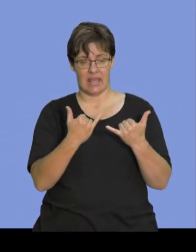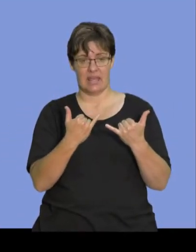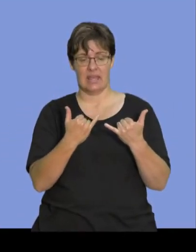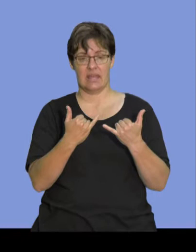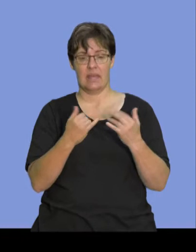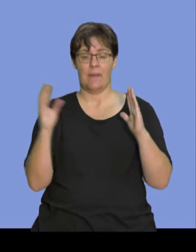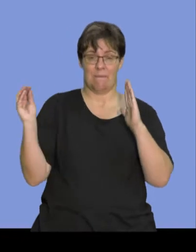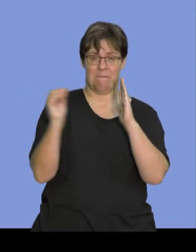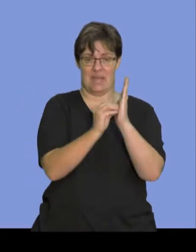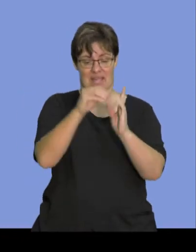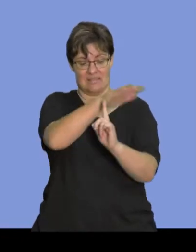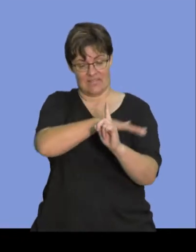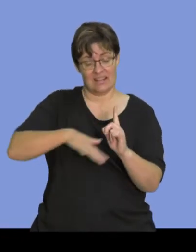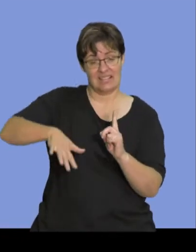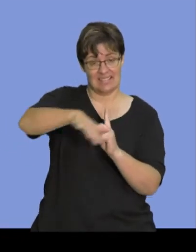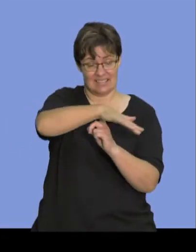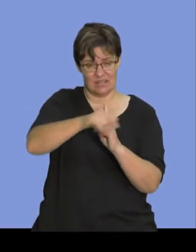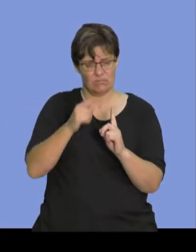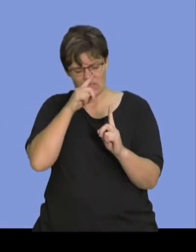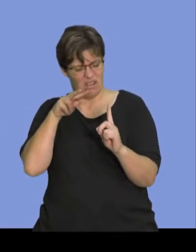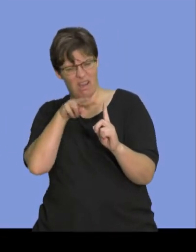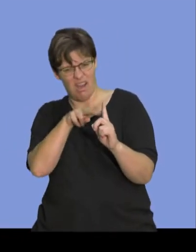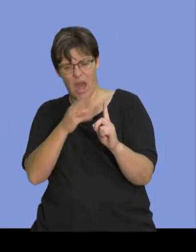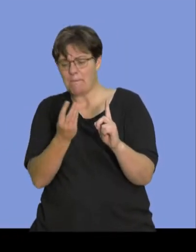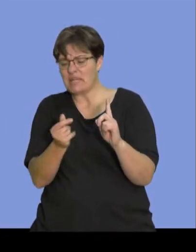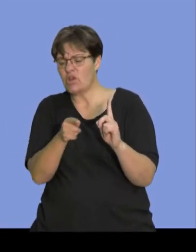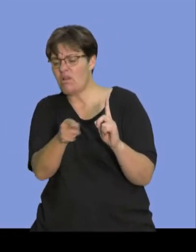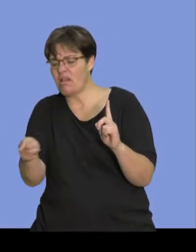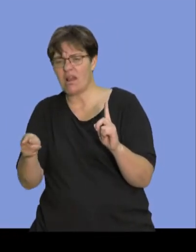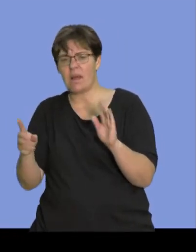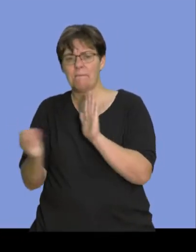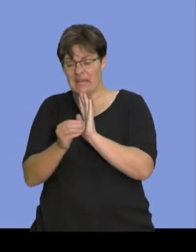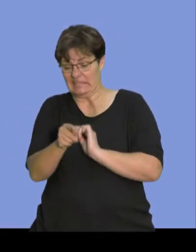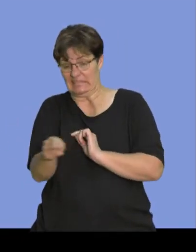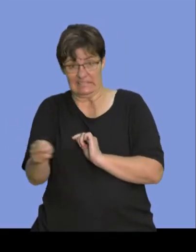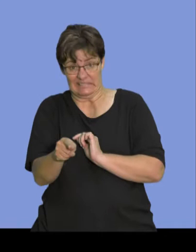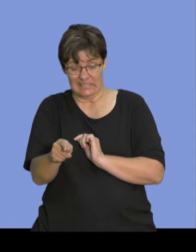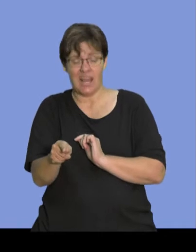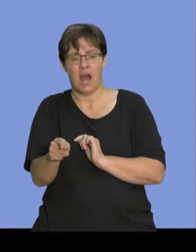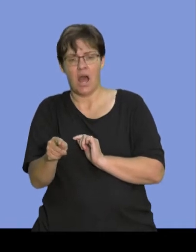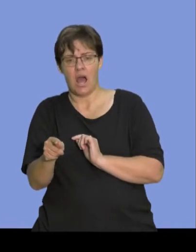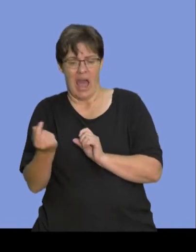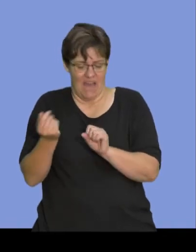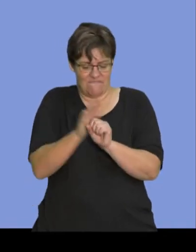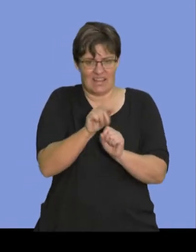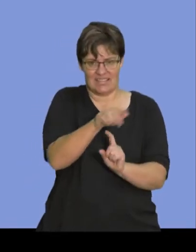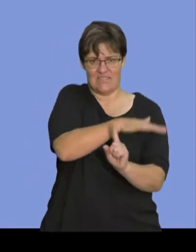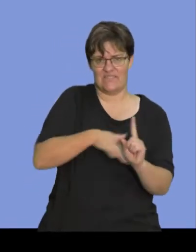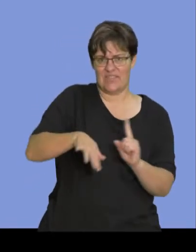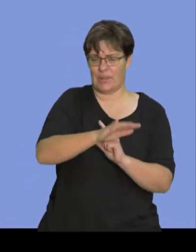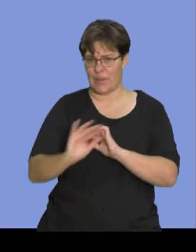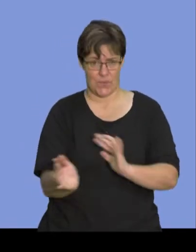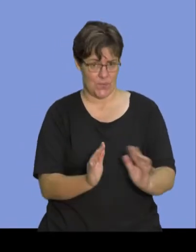fields, and to see how magnetic materials are actually affected by the magnetic field. We already